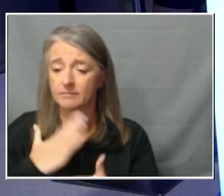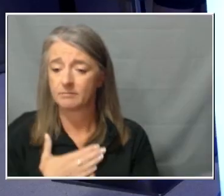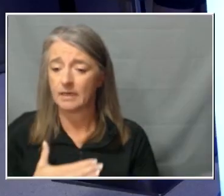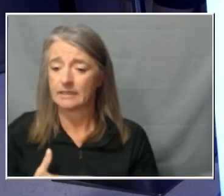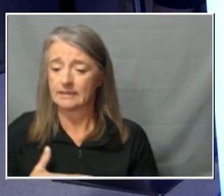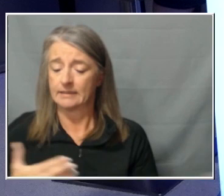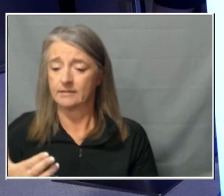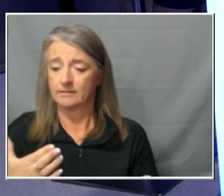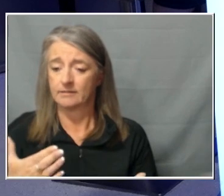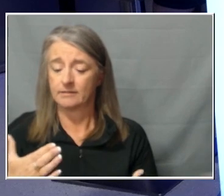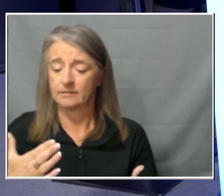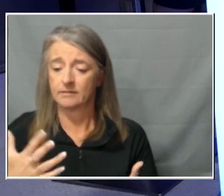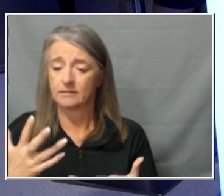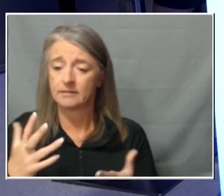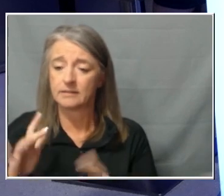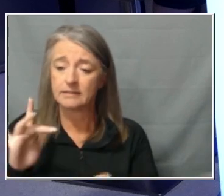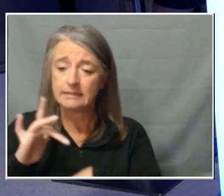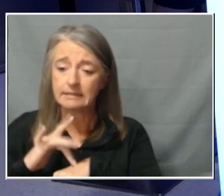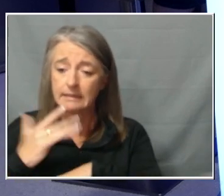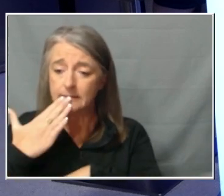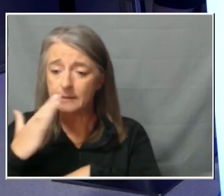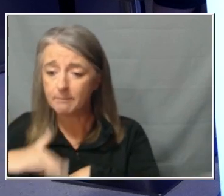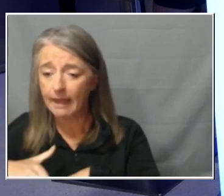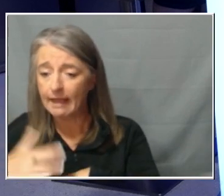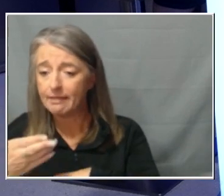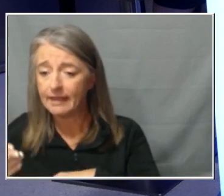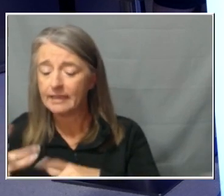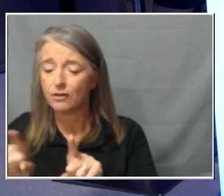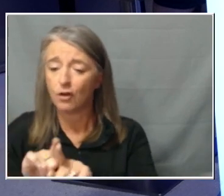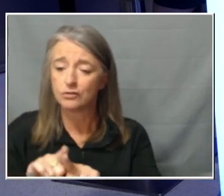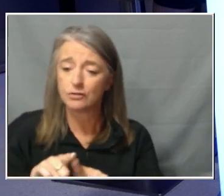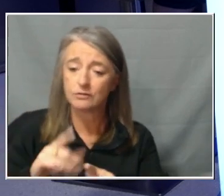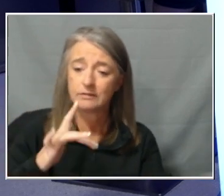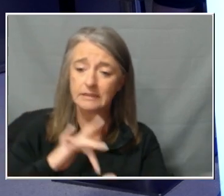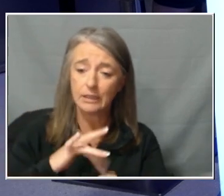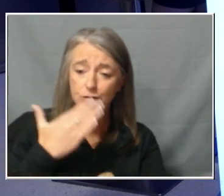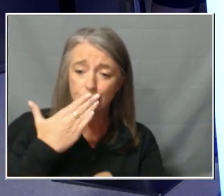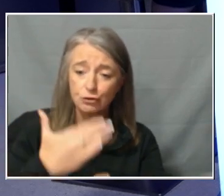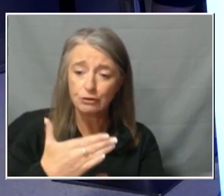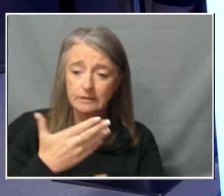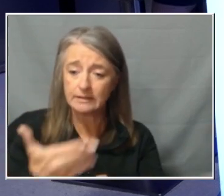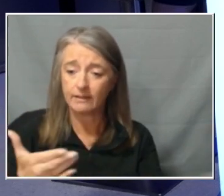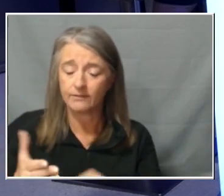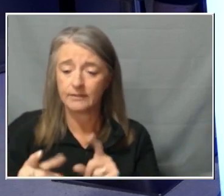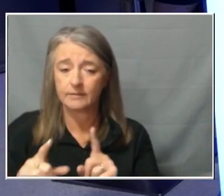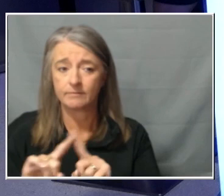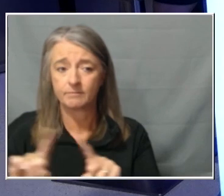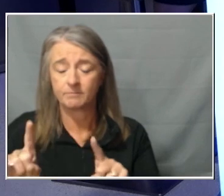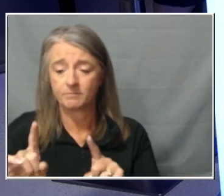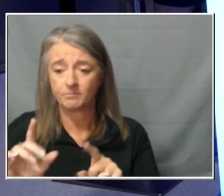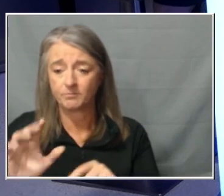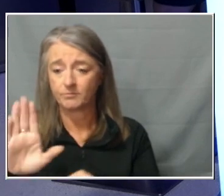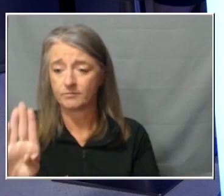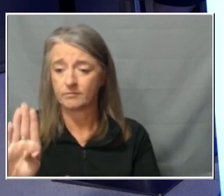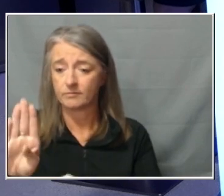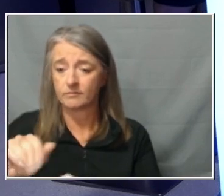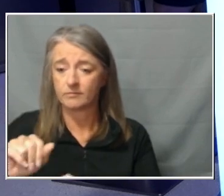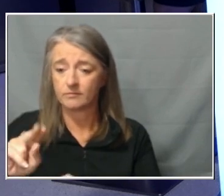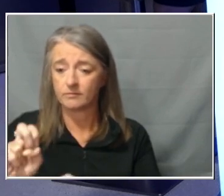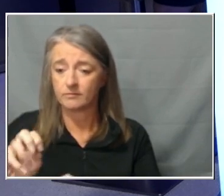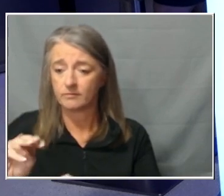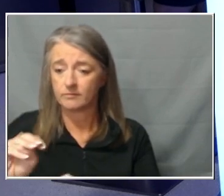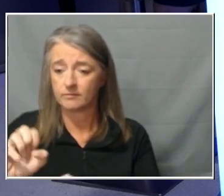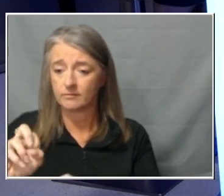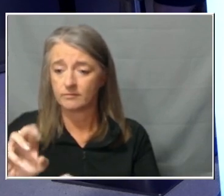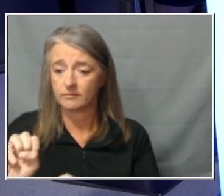bad stuff, which we want, but it's also getting to the good stuff, which we don't like. Shalene, I want to bring you in here. You're a bone marrow transplant coordinator,